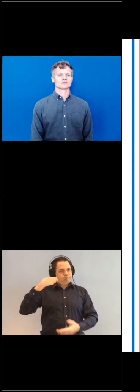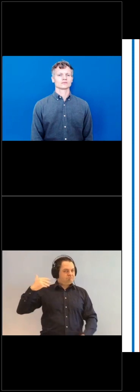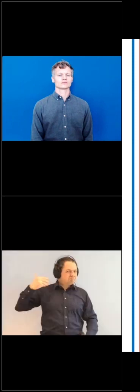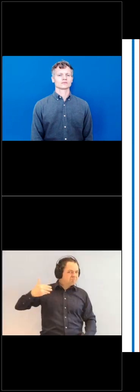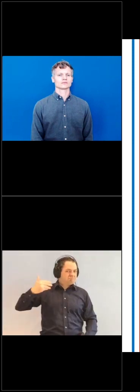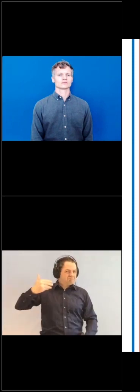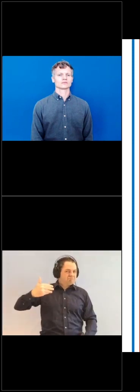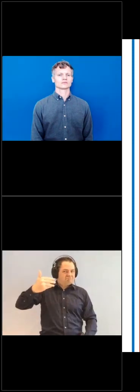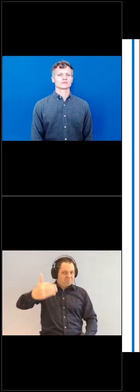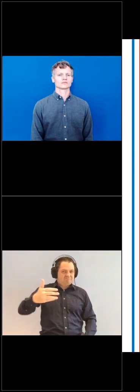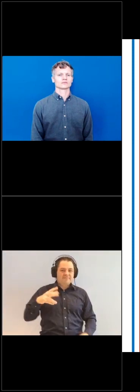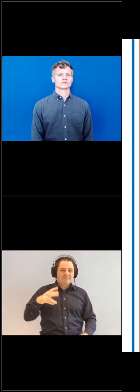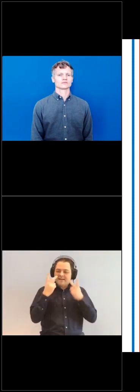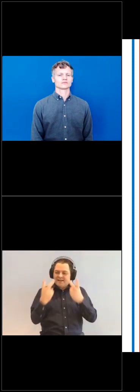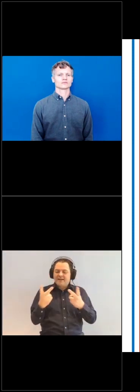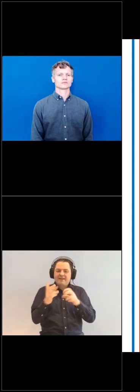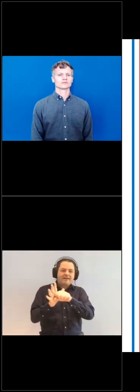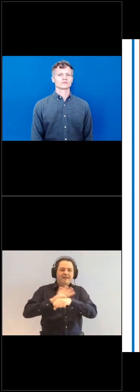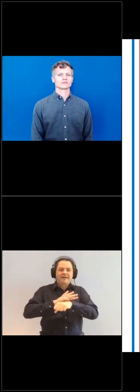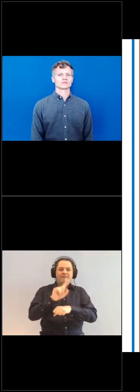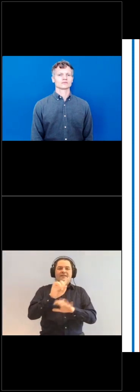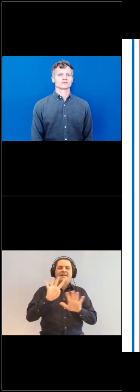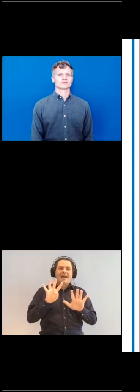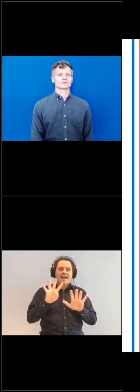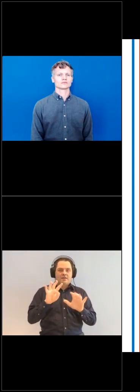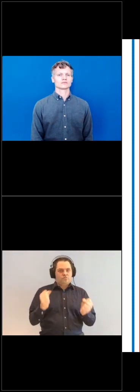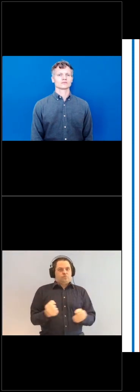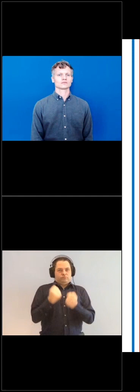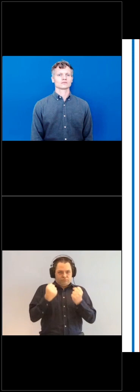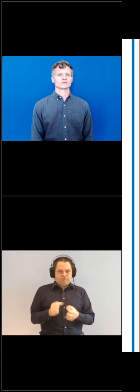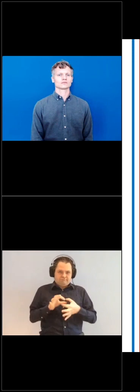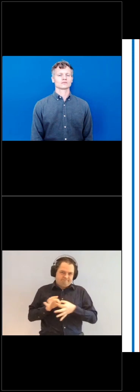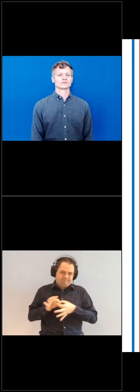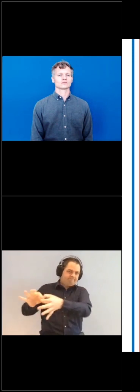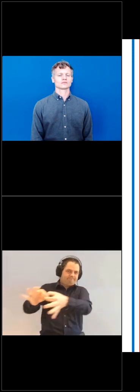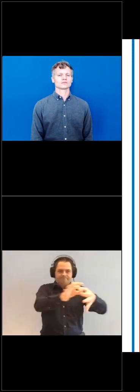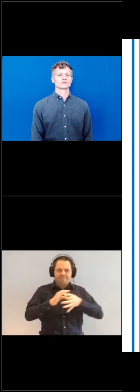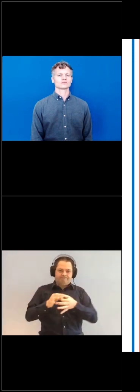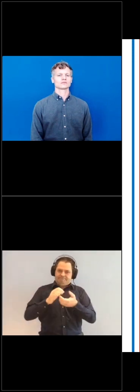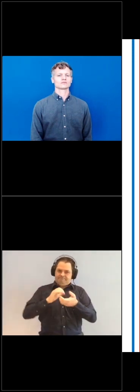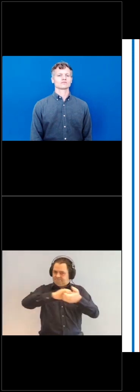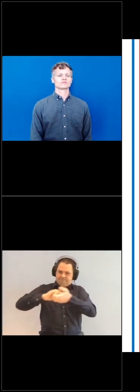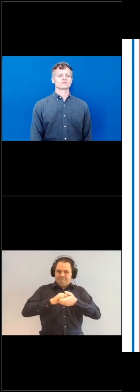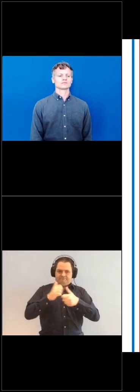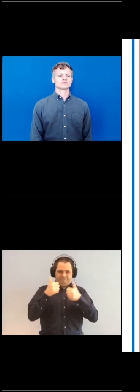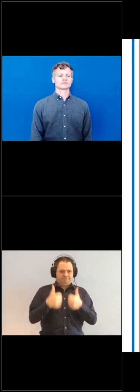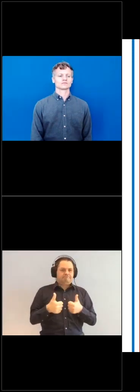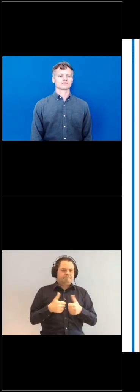response COVID, they're more even stronger because lots of them